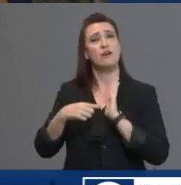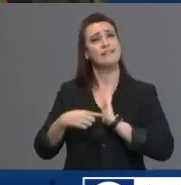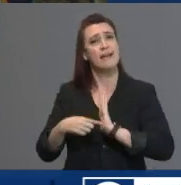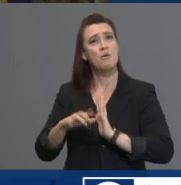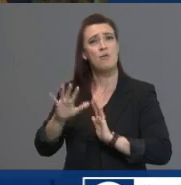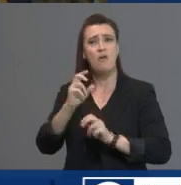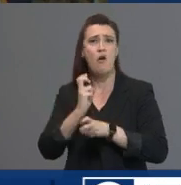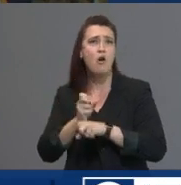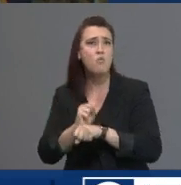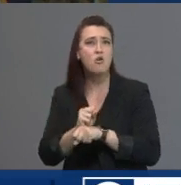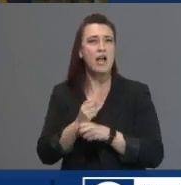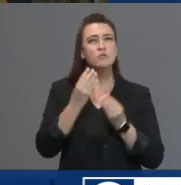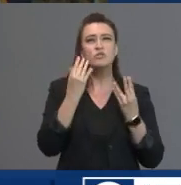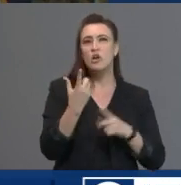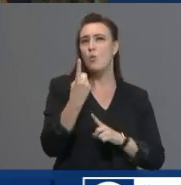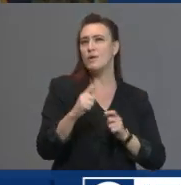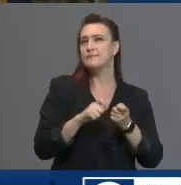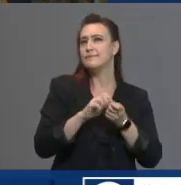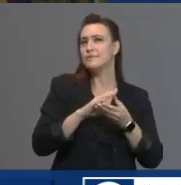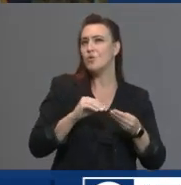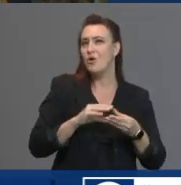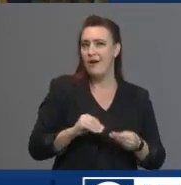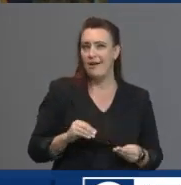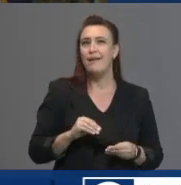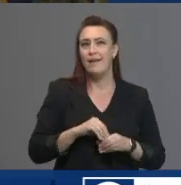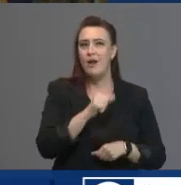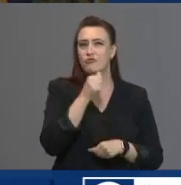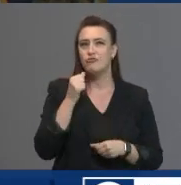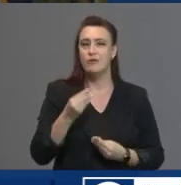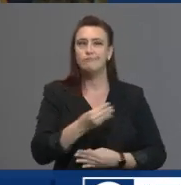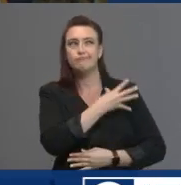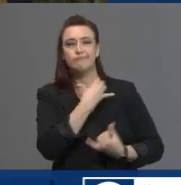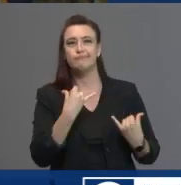and I want to share with you just one example in Arizona.